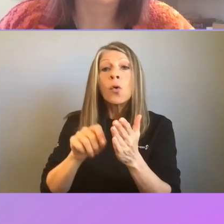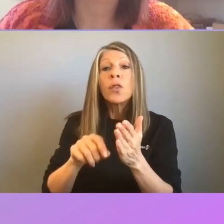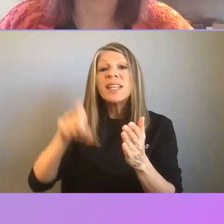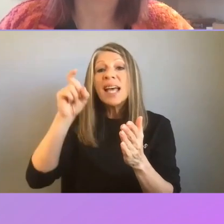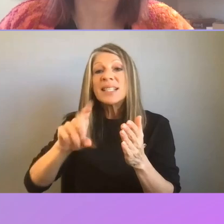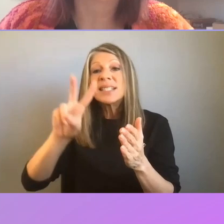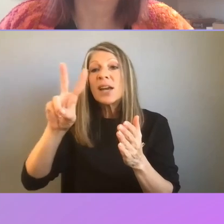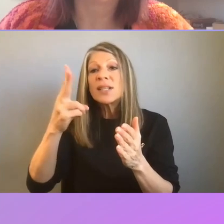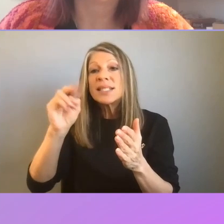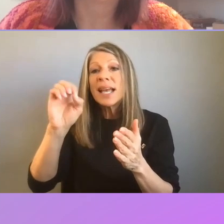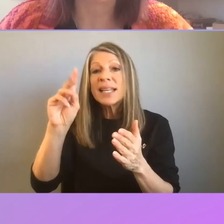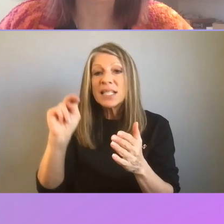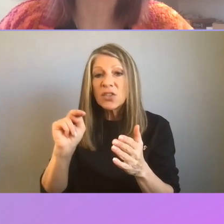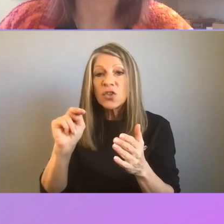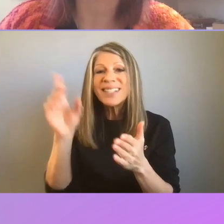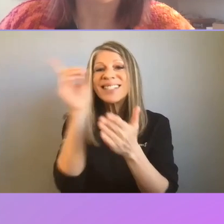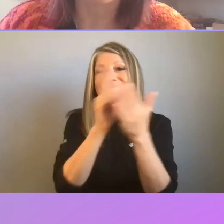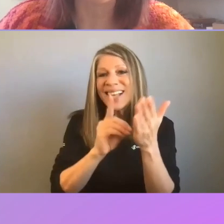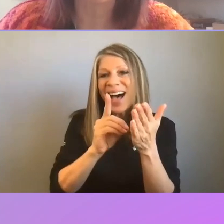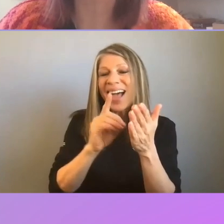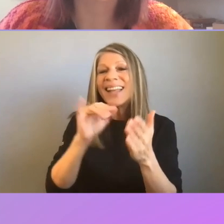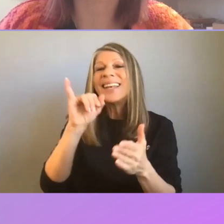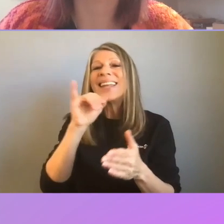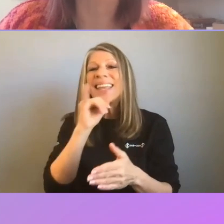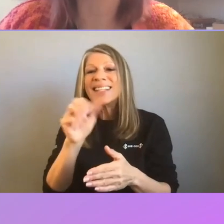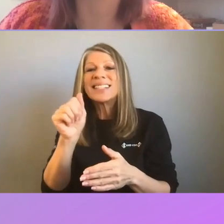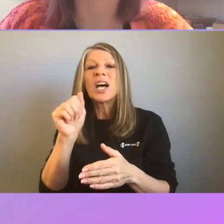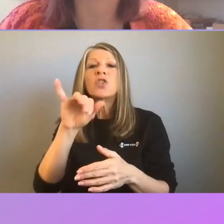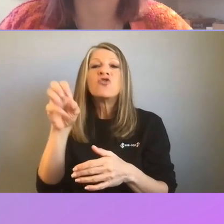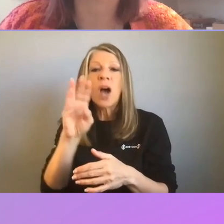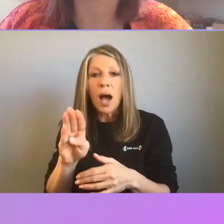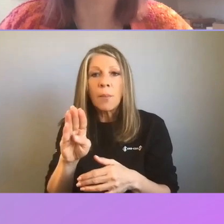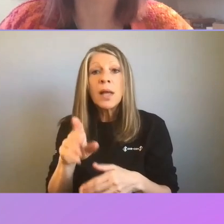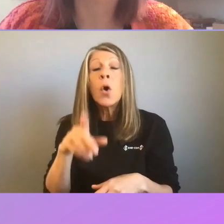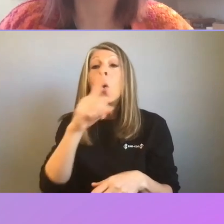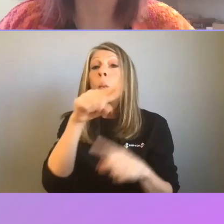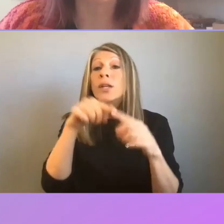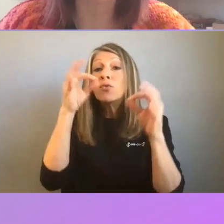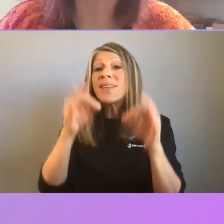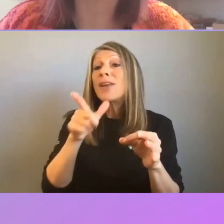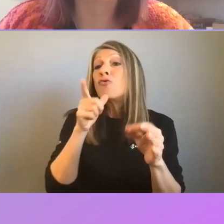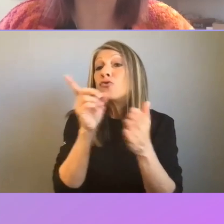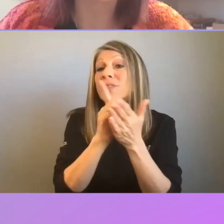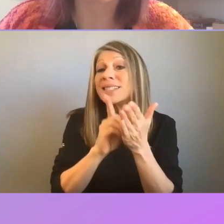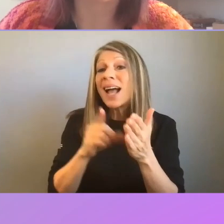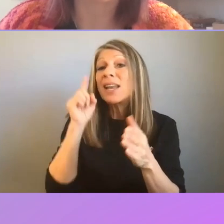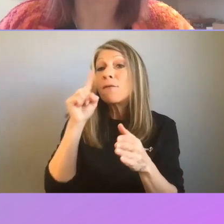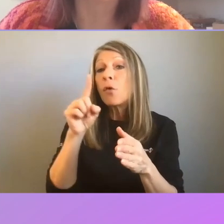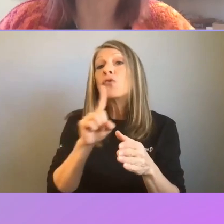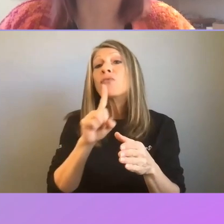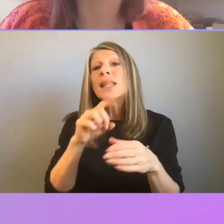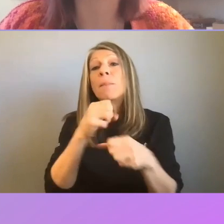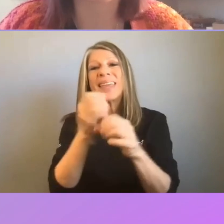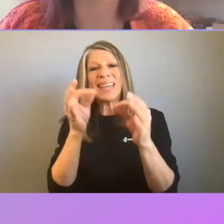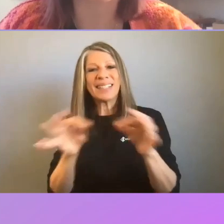to Design as a Job. And he states, when you decide who you're designing for, you're making an implicit statement about